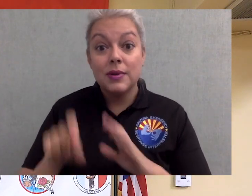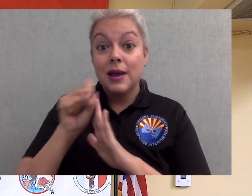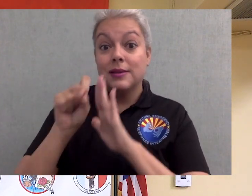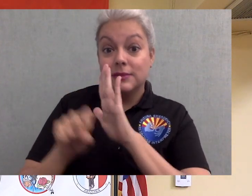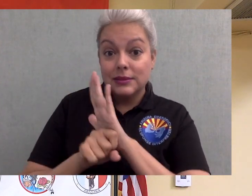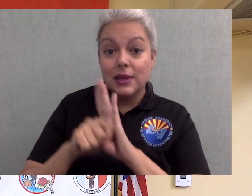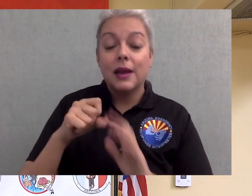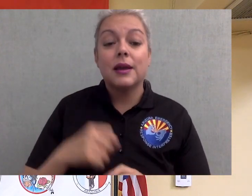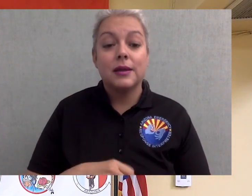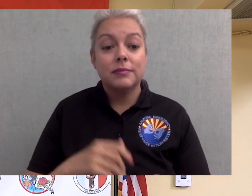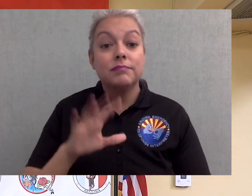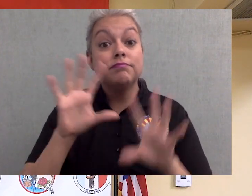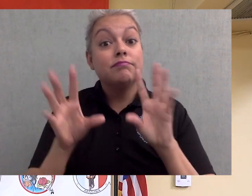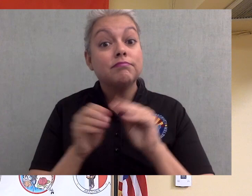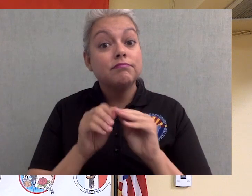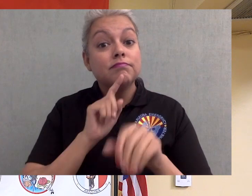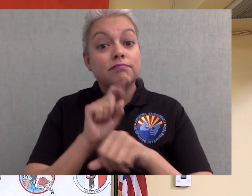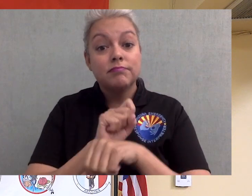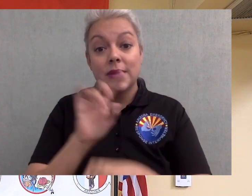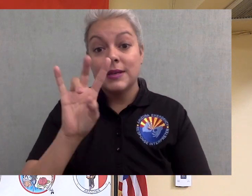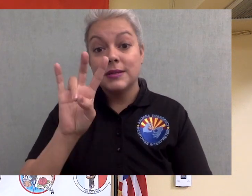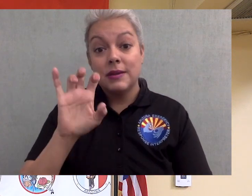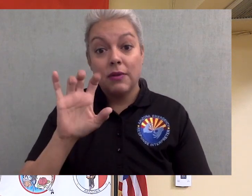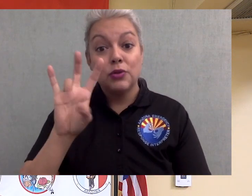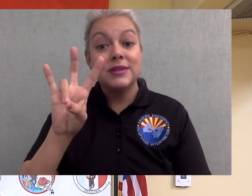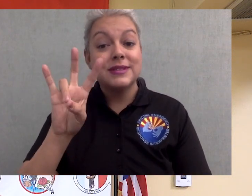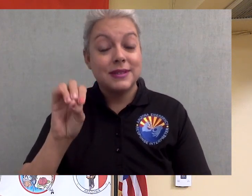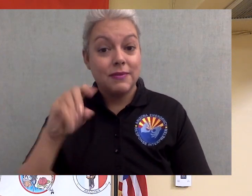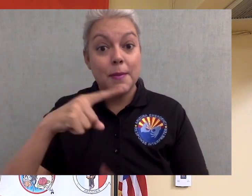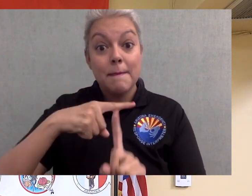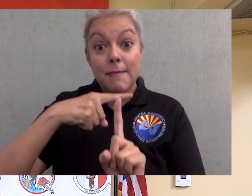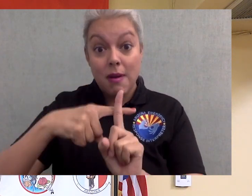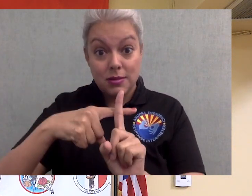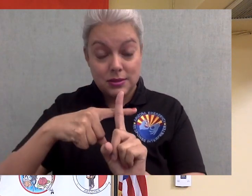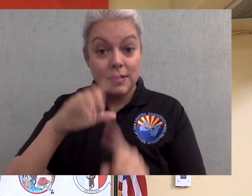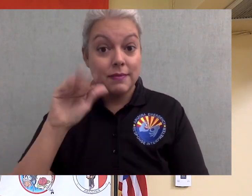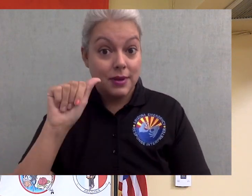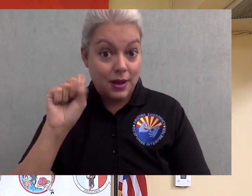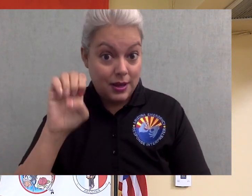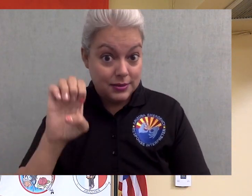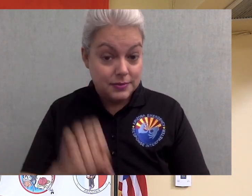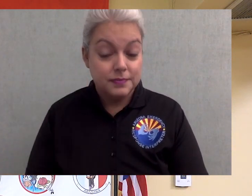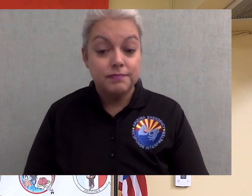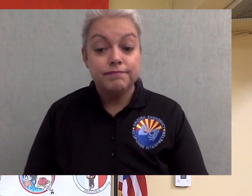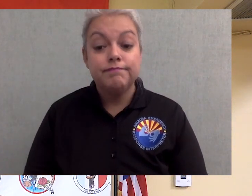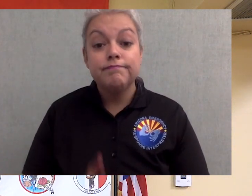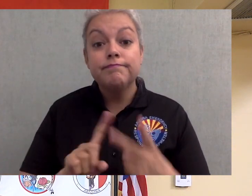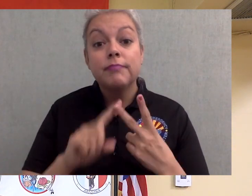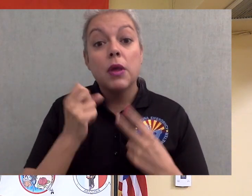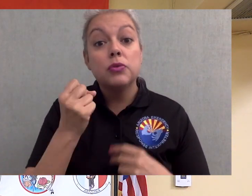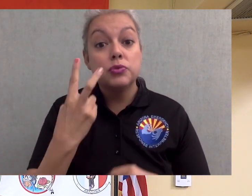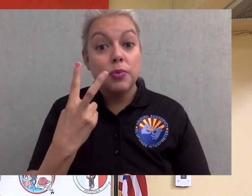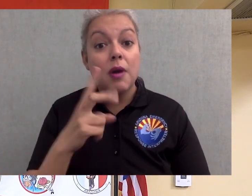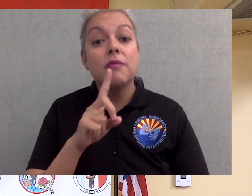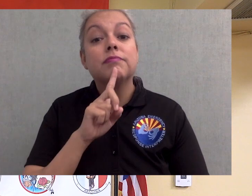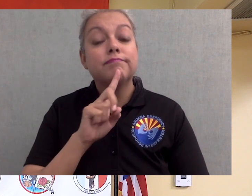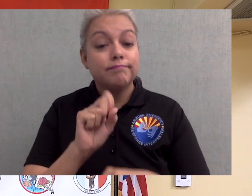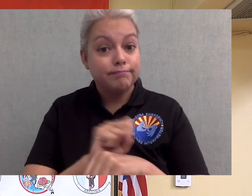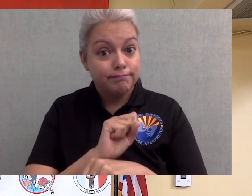partners. We have 770 positive cases. We have 12 confirmed